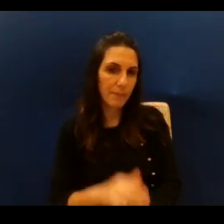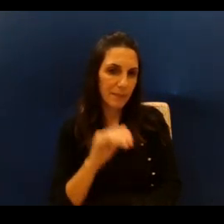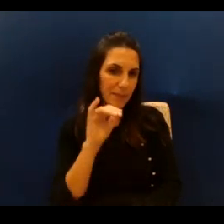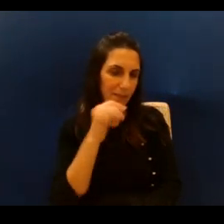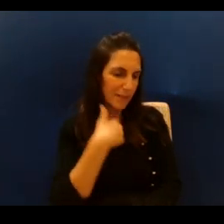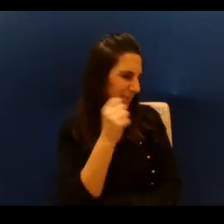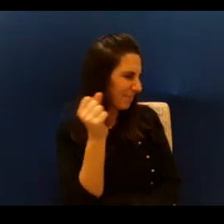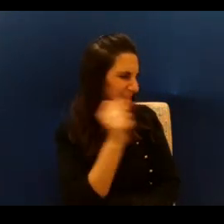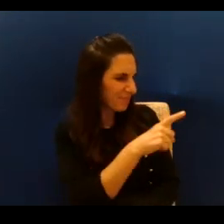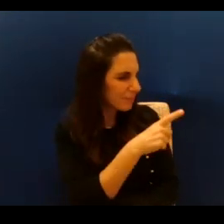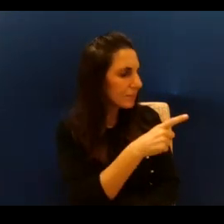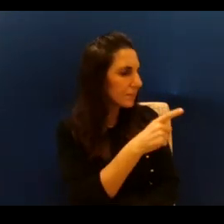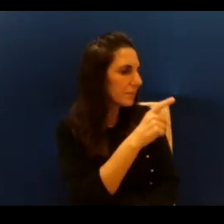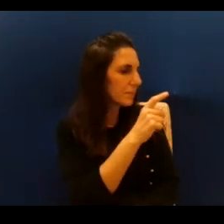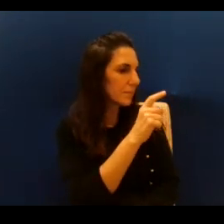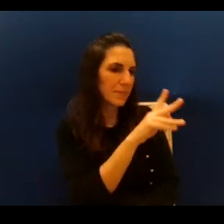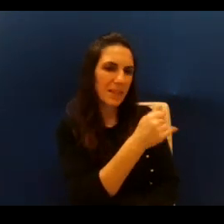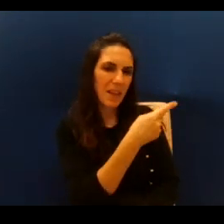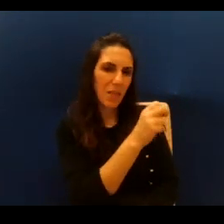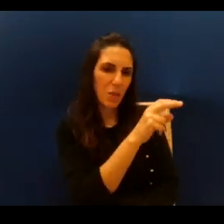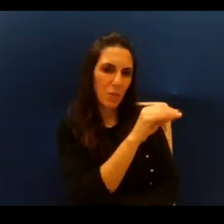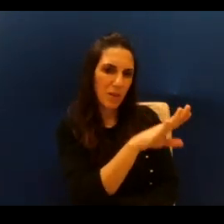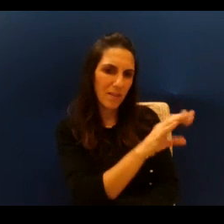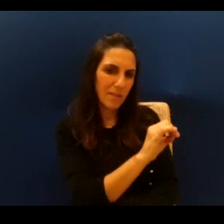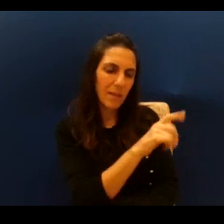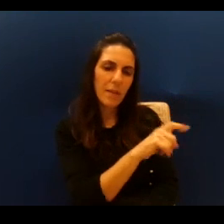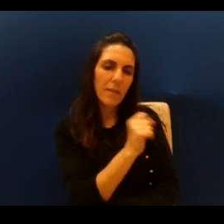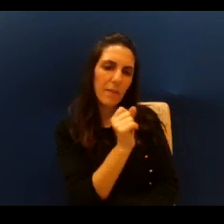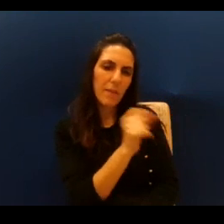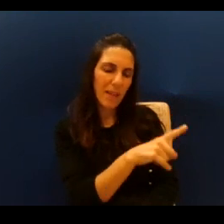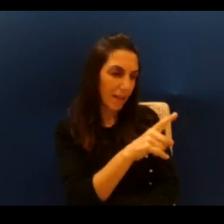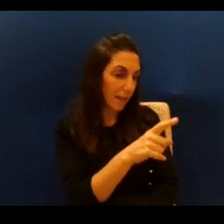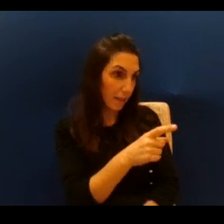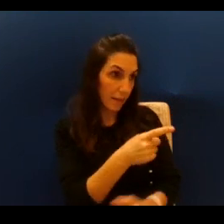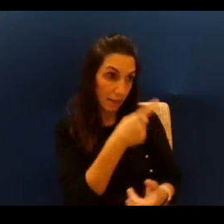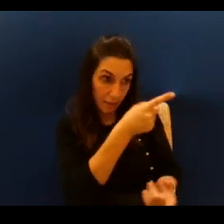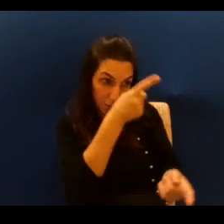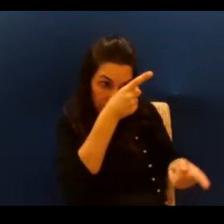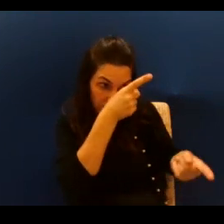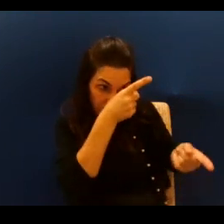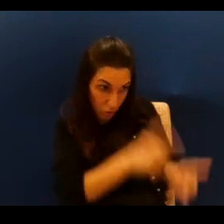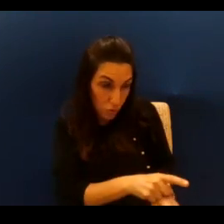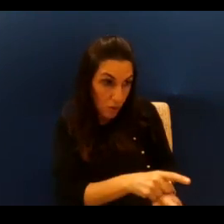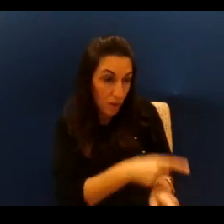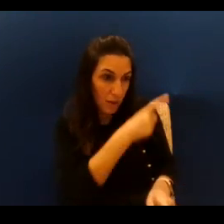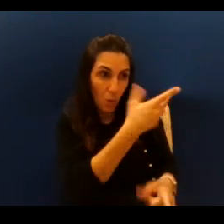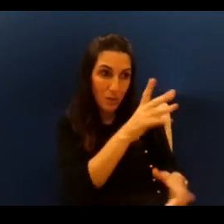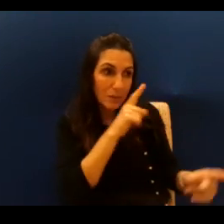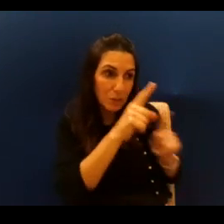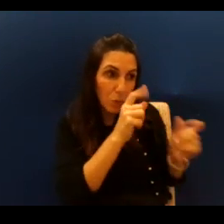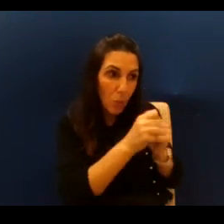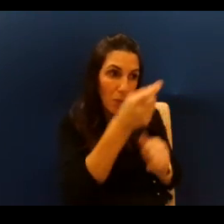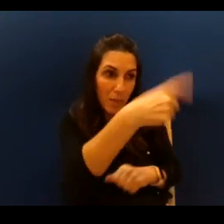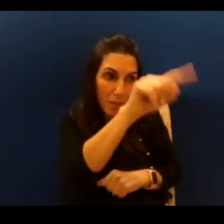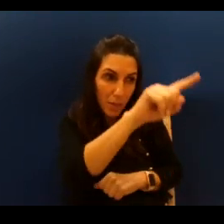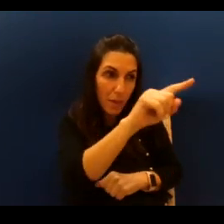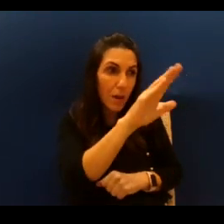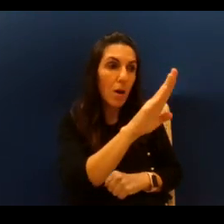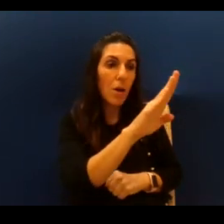Is this, Catherine, something that is in their agreement naturally? Is this something that you've spoken to them and